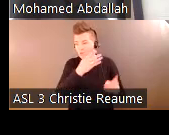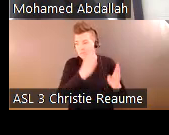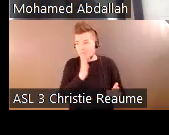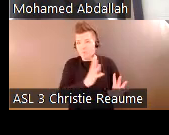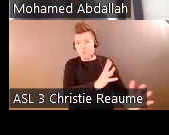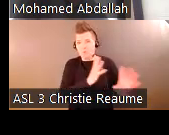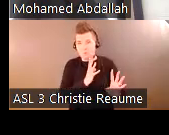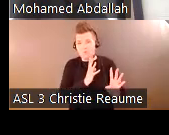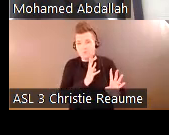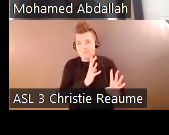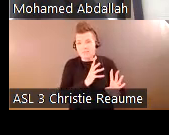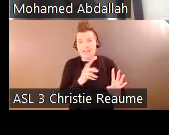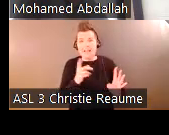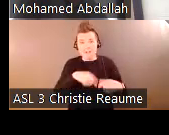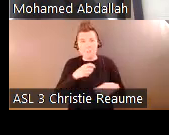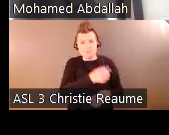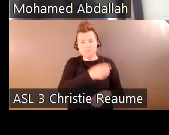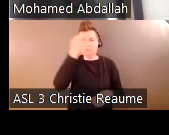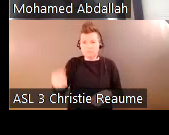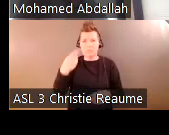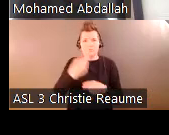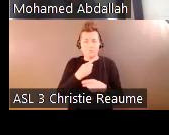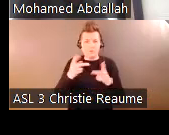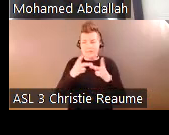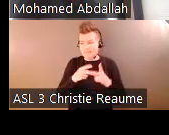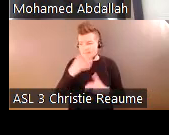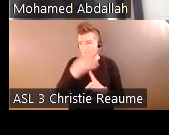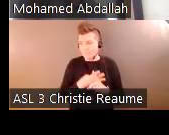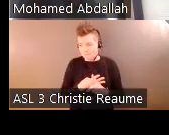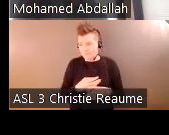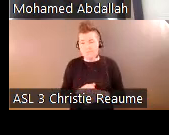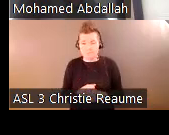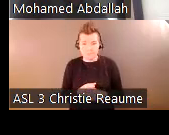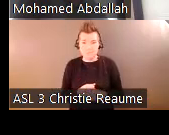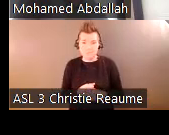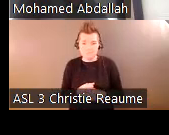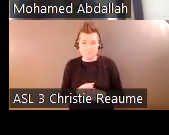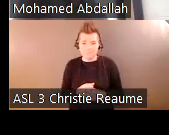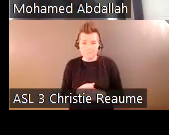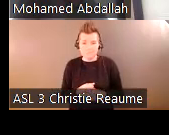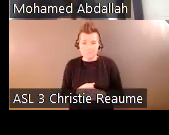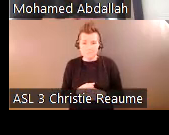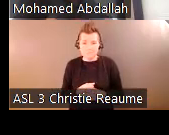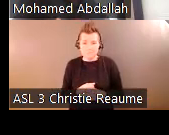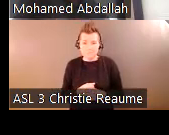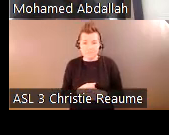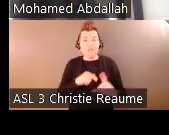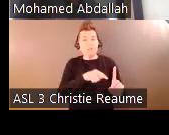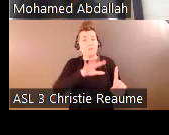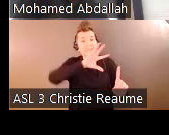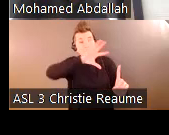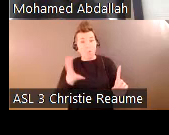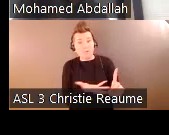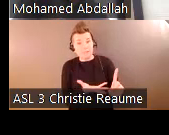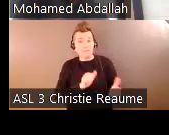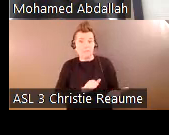situated within 4 months when we discovered what's going on. But having that scope of holistic scope of approaching seniors'